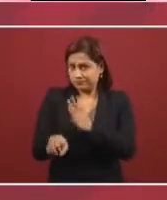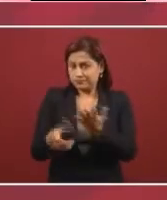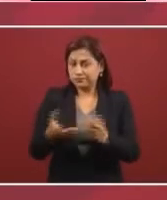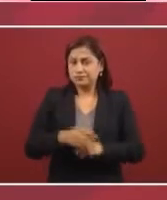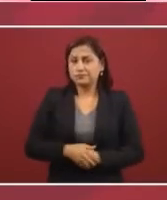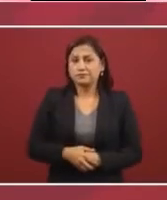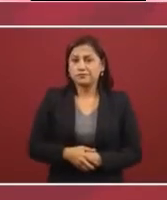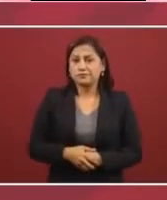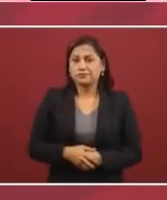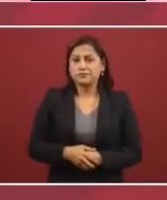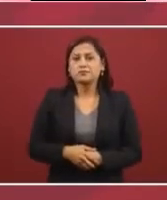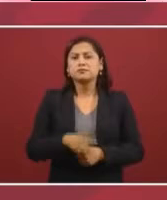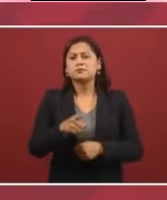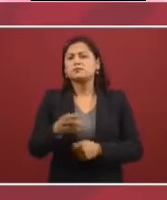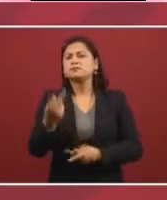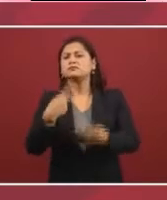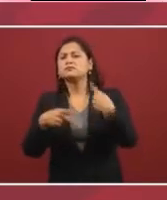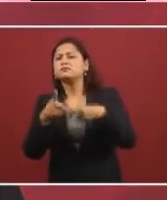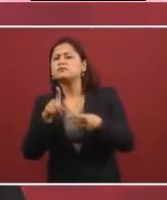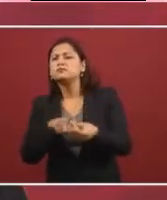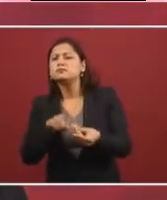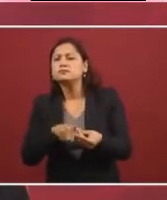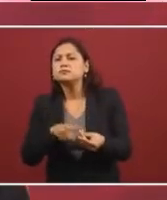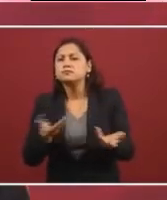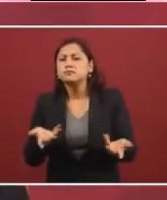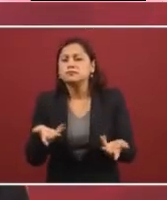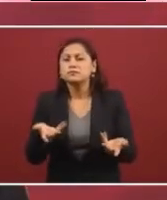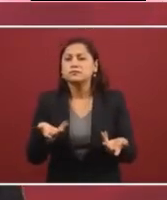example. Where do we come from?